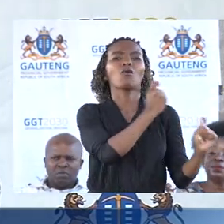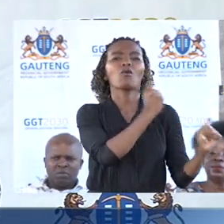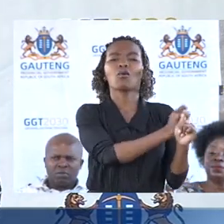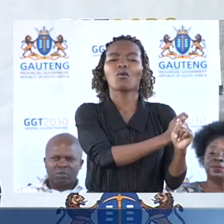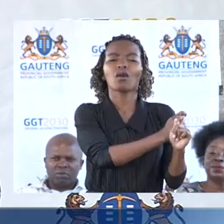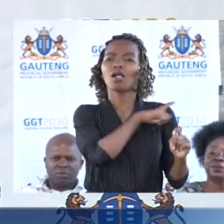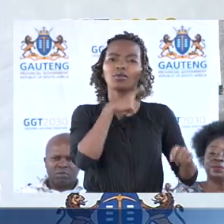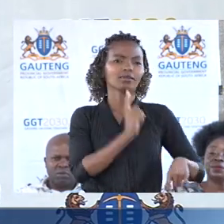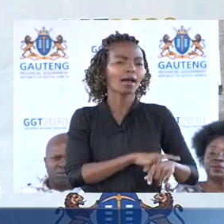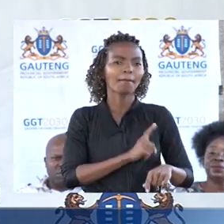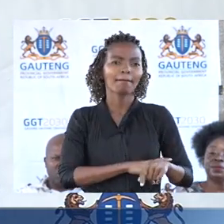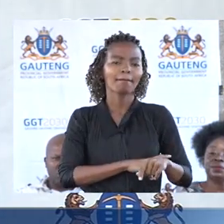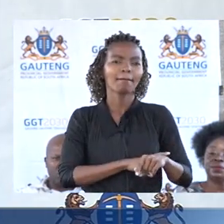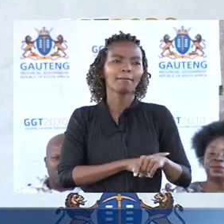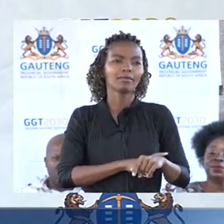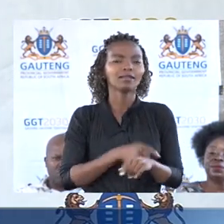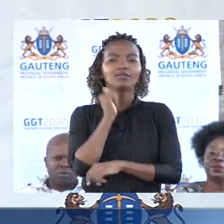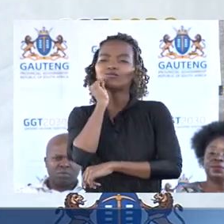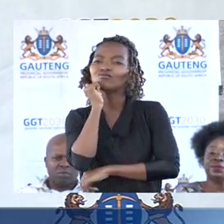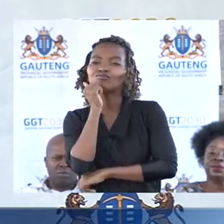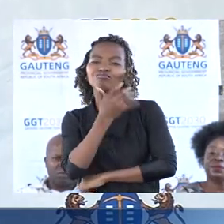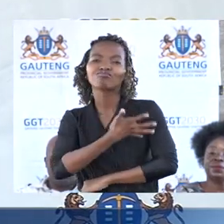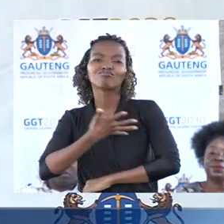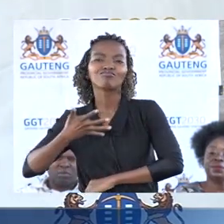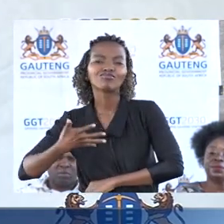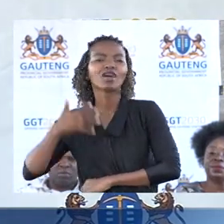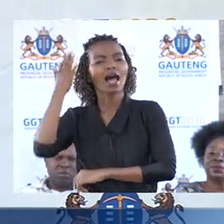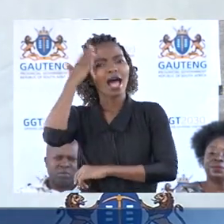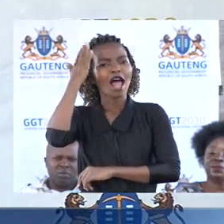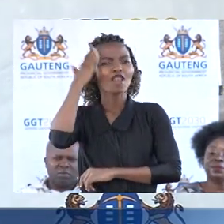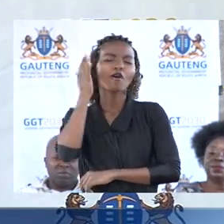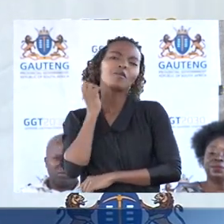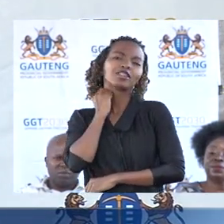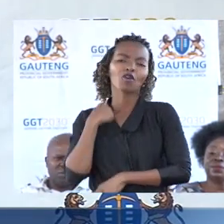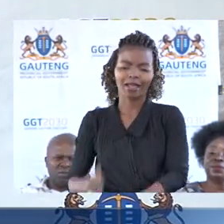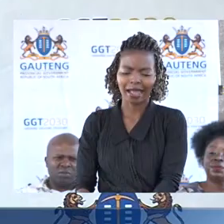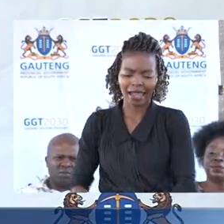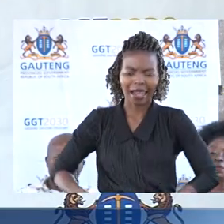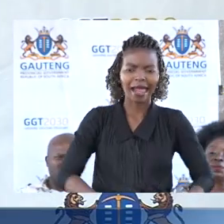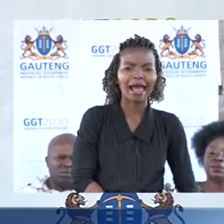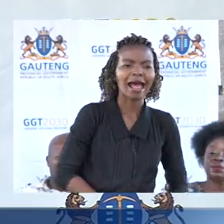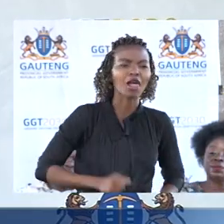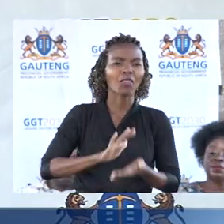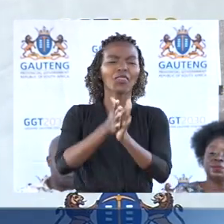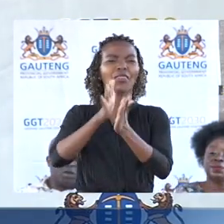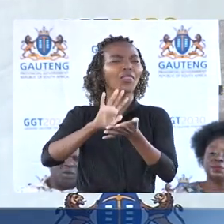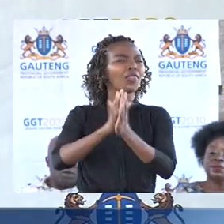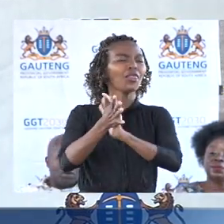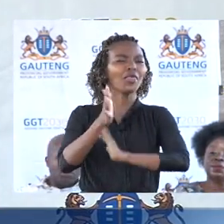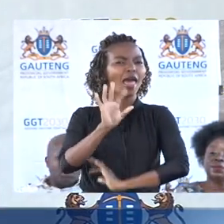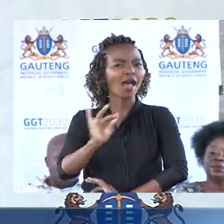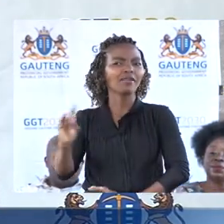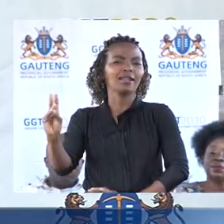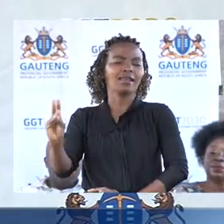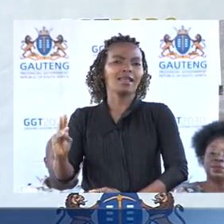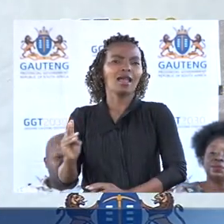We want to apologize, Abo Mama. I know ama stockings wenu bakamosheka njalo.